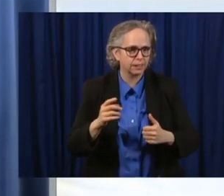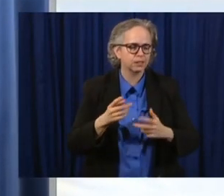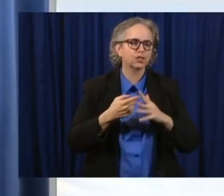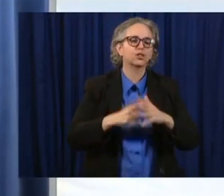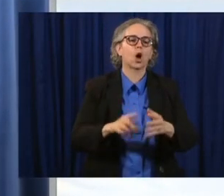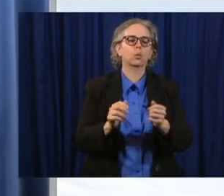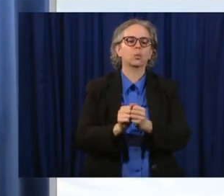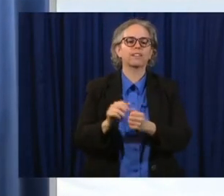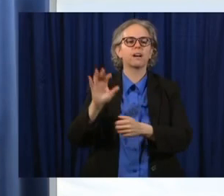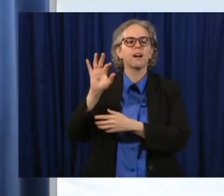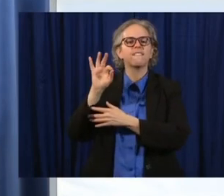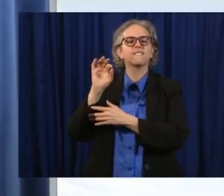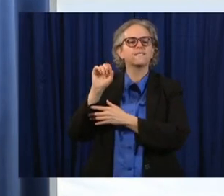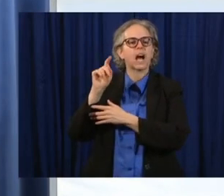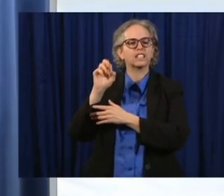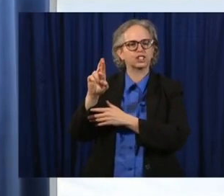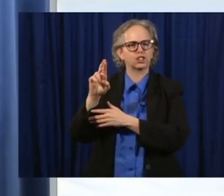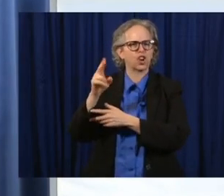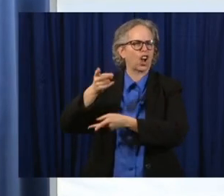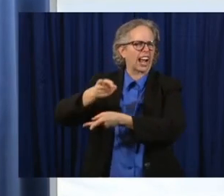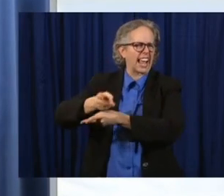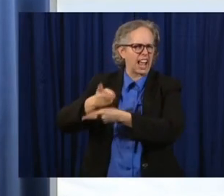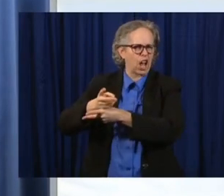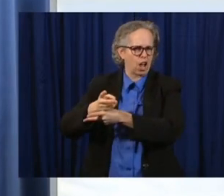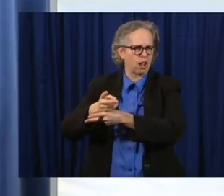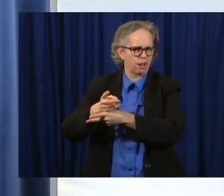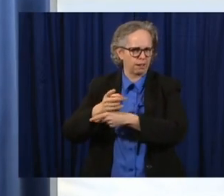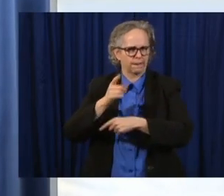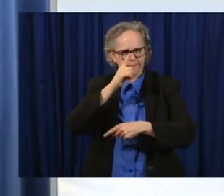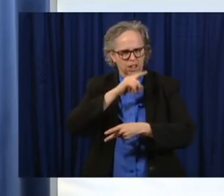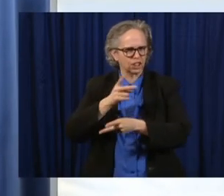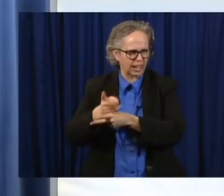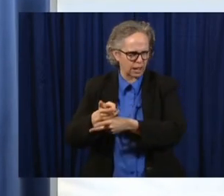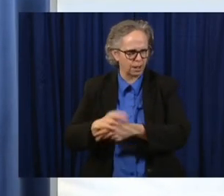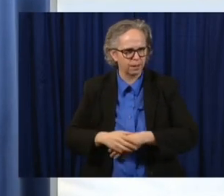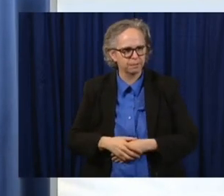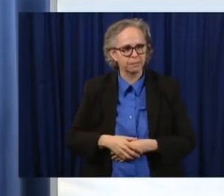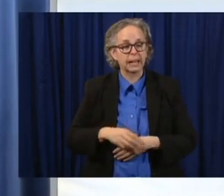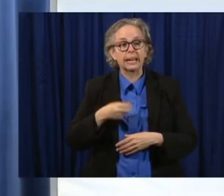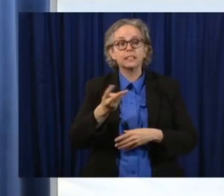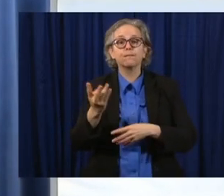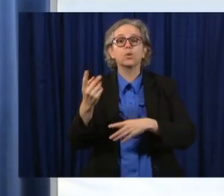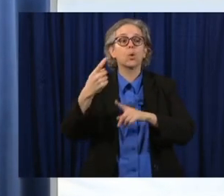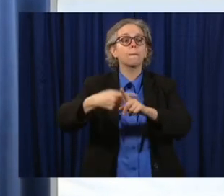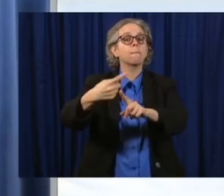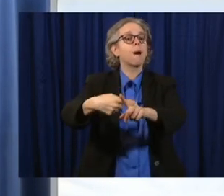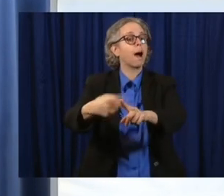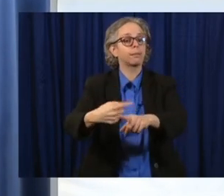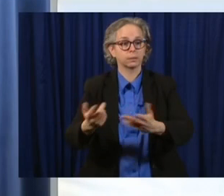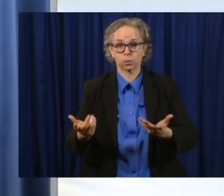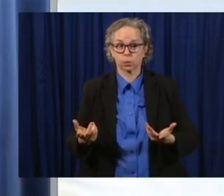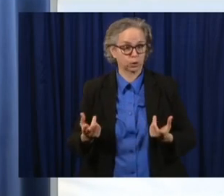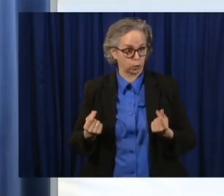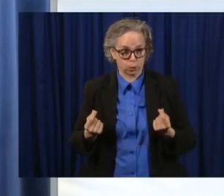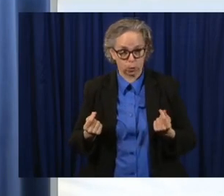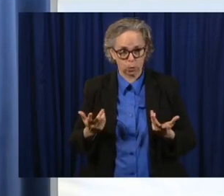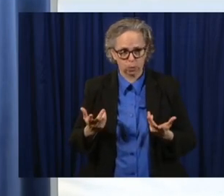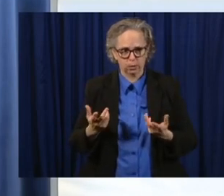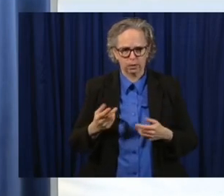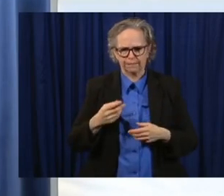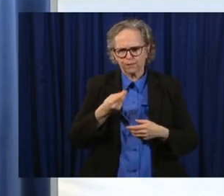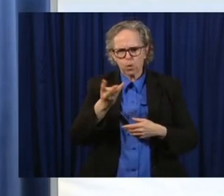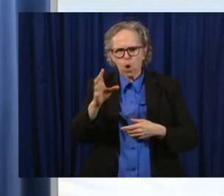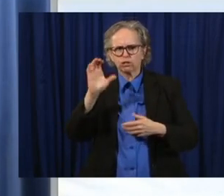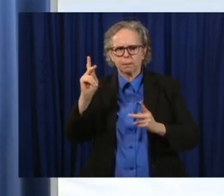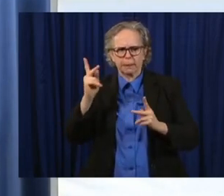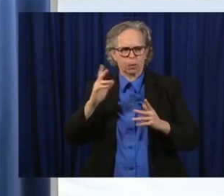Over the next 3 months, a little over 200 young people will turn 18, and they will age out of foster care in